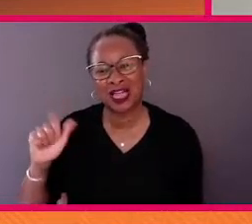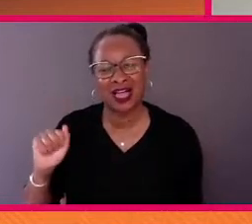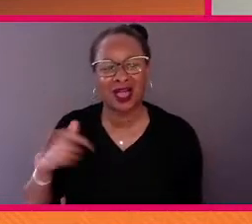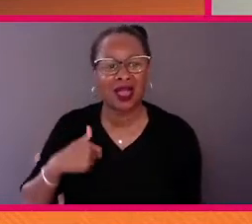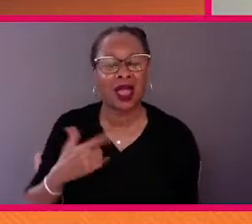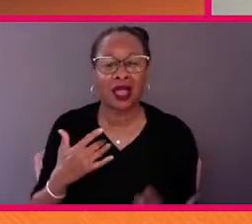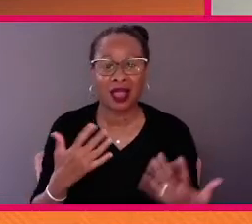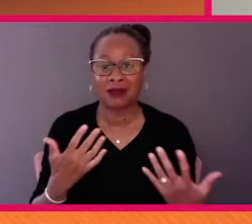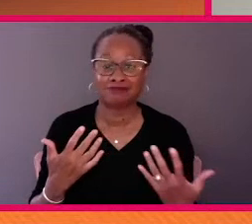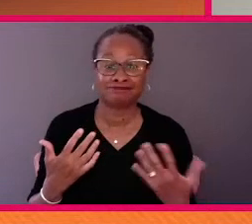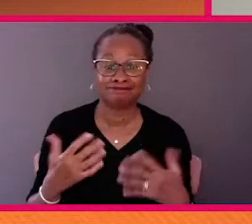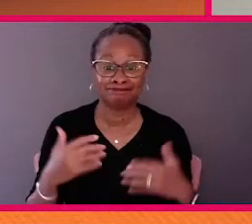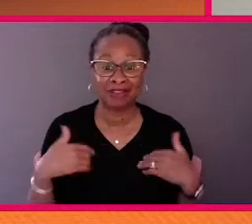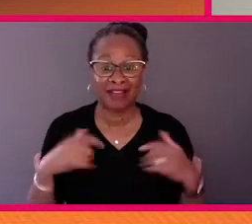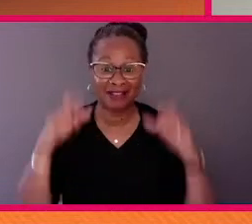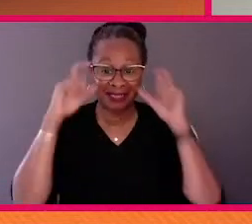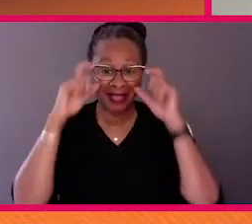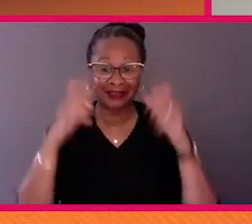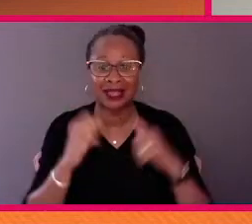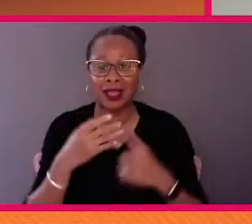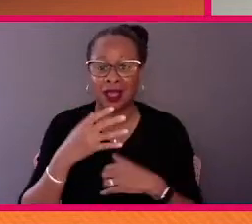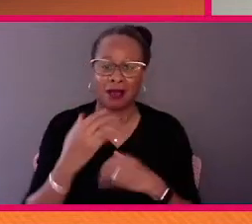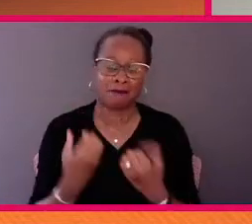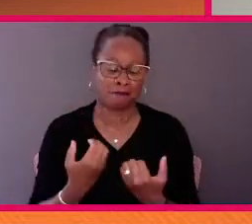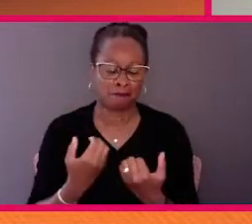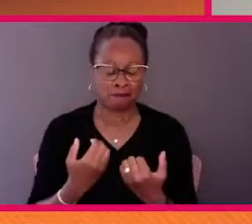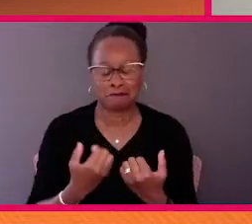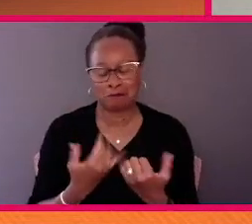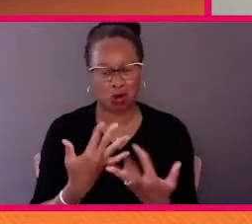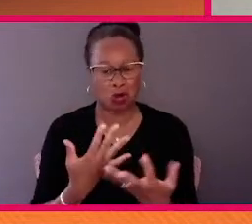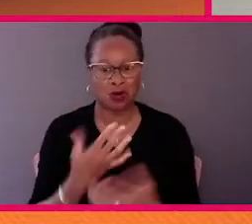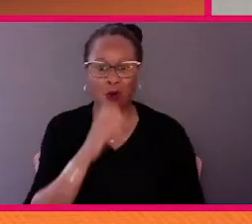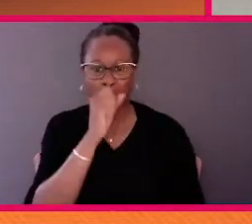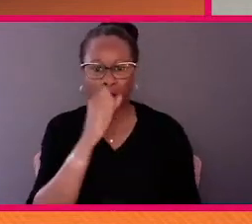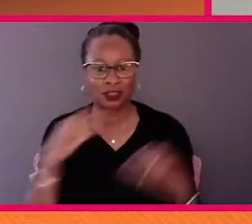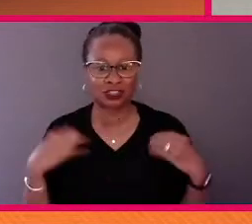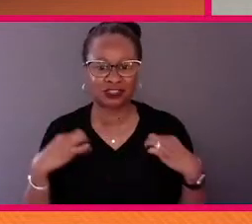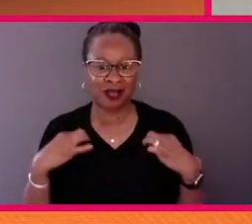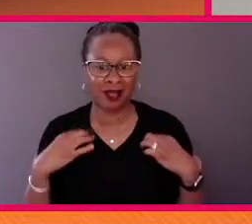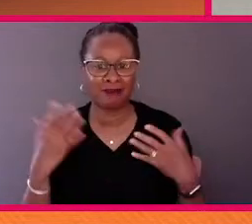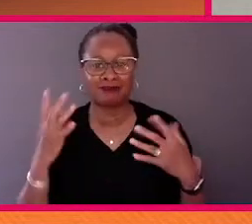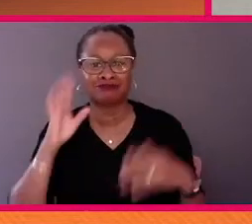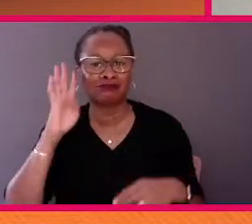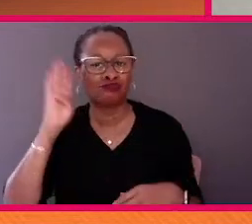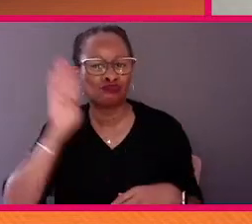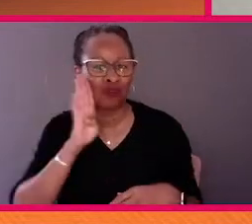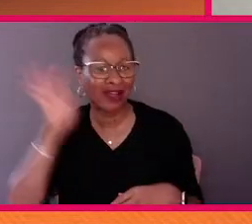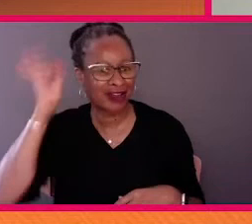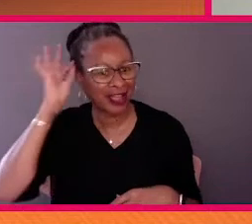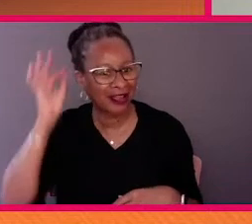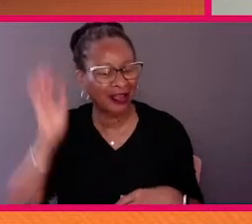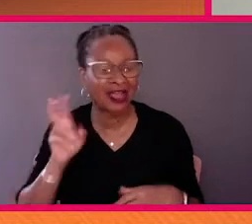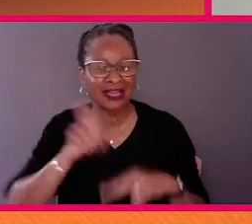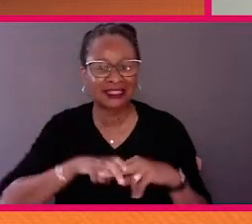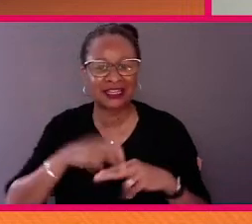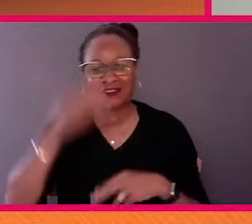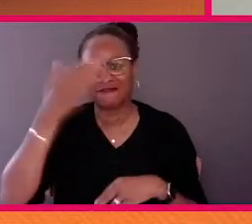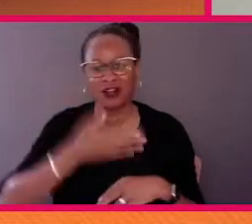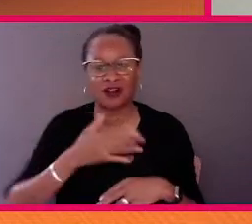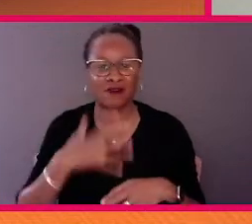glasses and a burnt orange top. I have long brown hair and sitting in front of a kind of white blurred background.